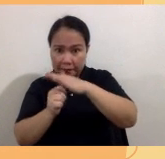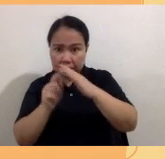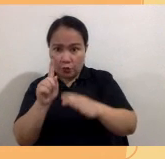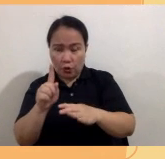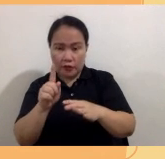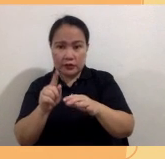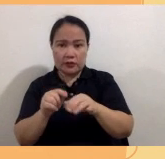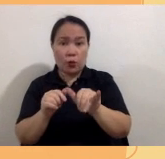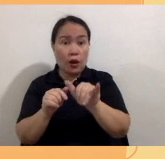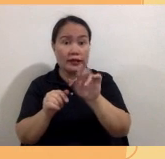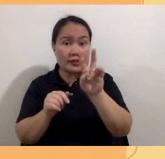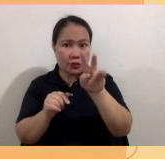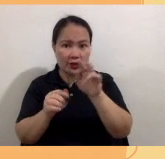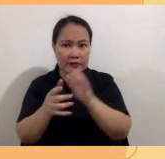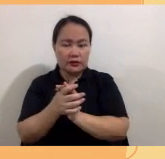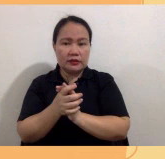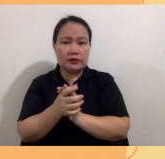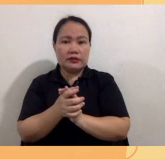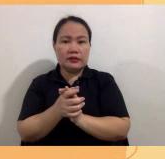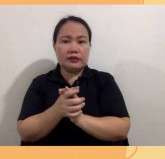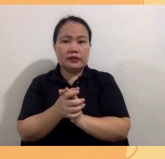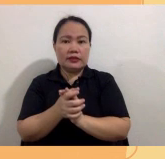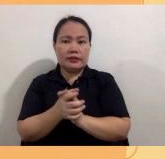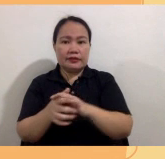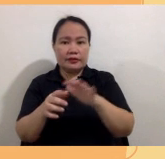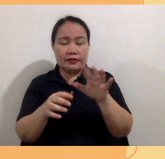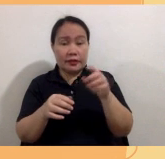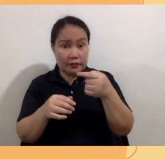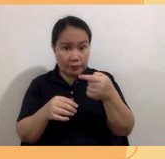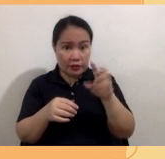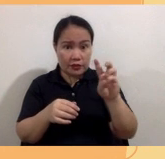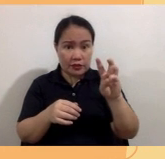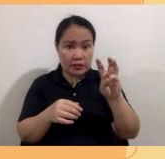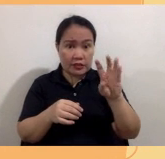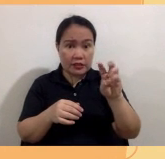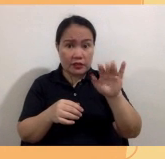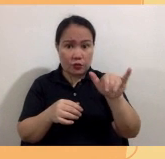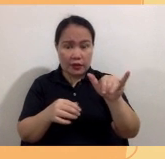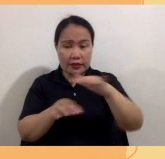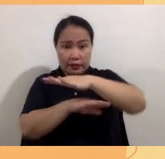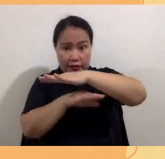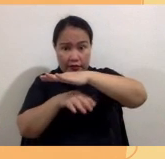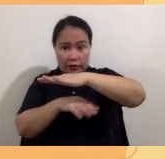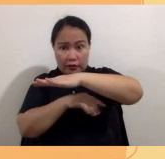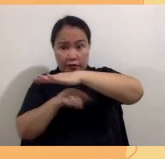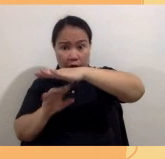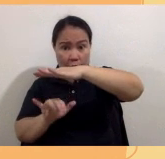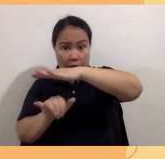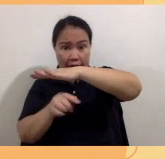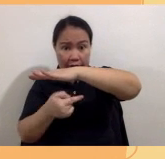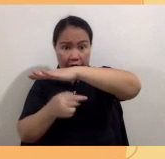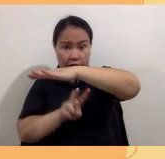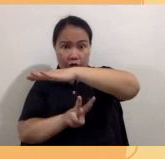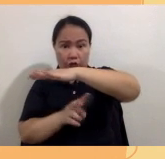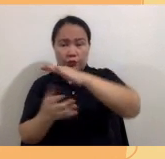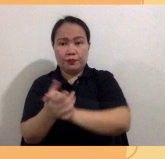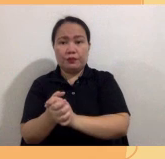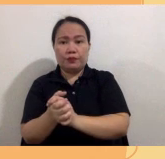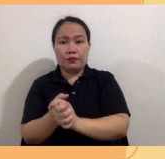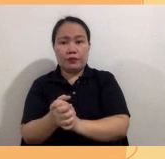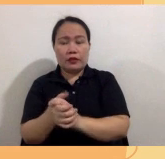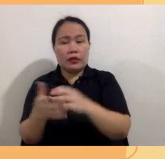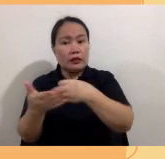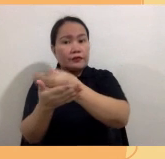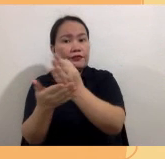on the first degree. Okay? And then, copy your denominator. Now, factor.